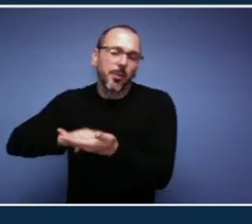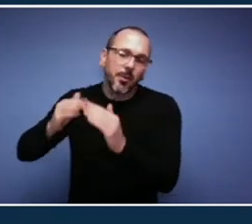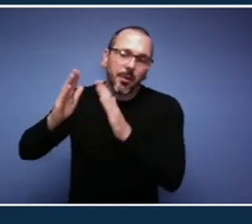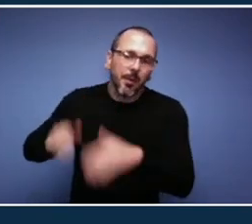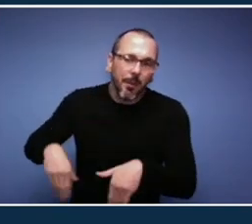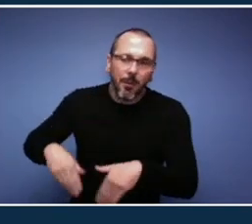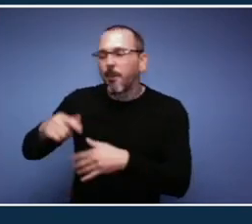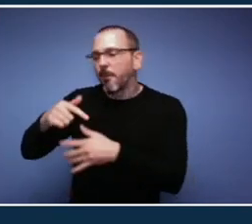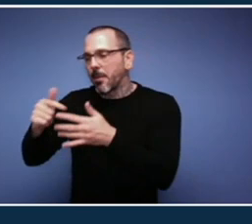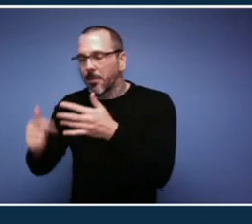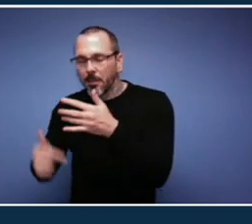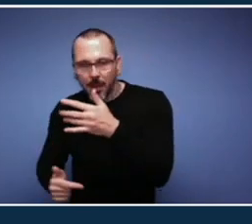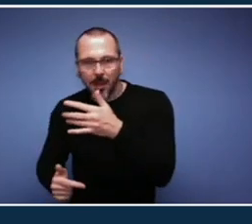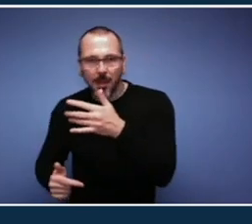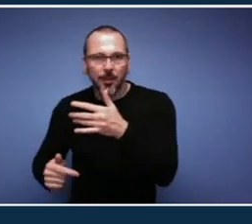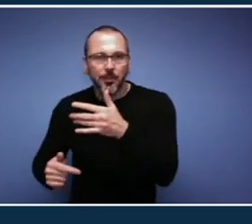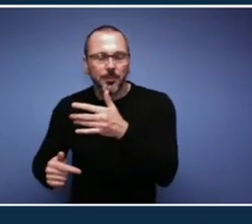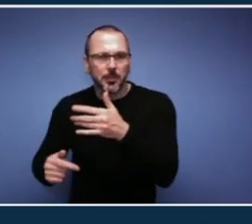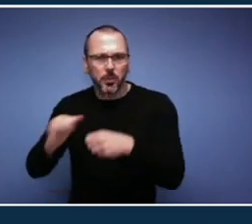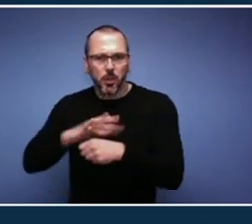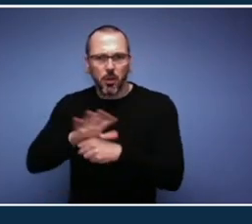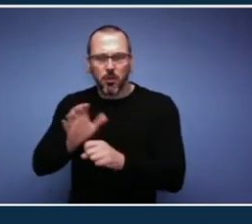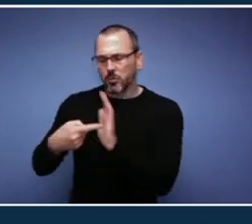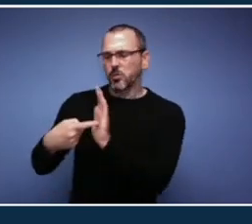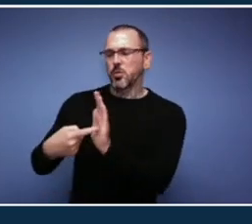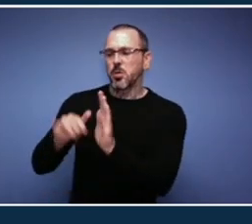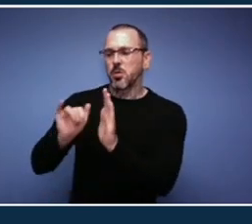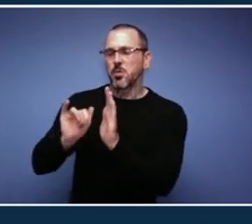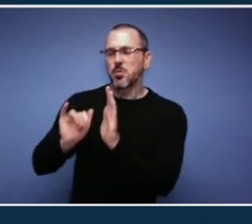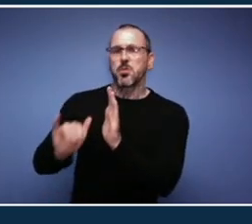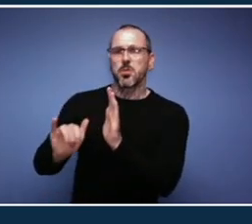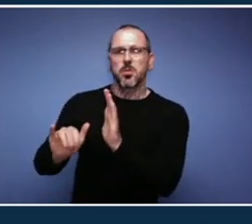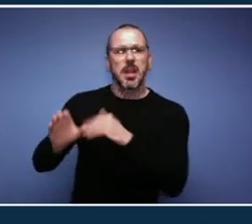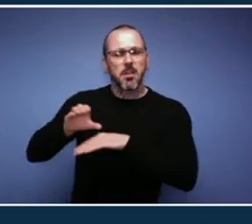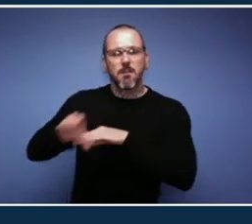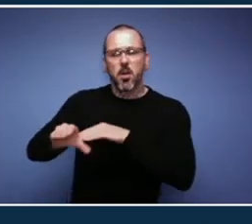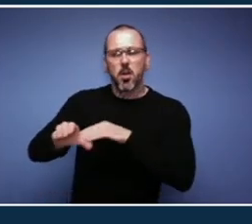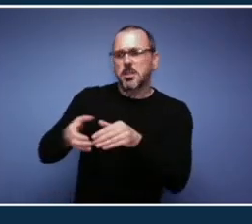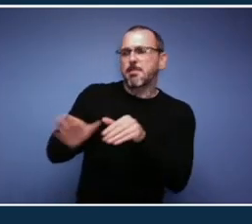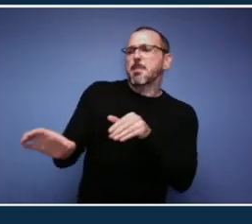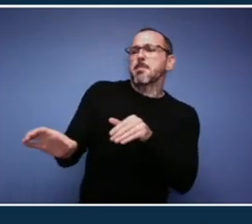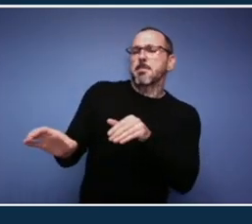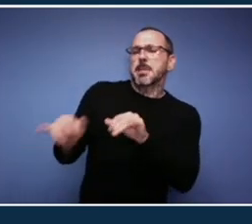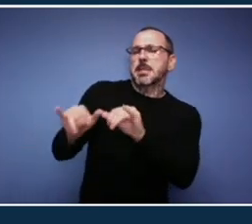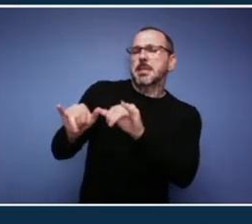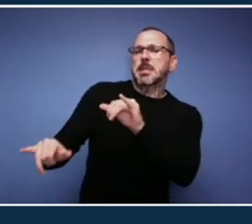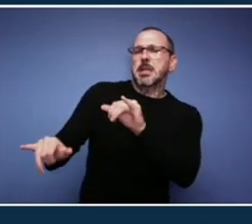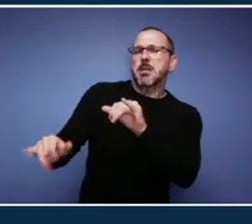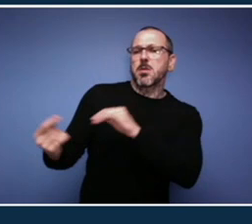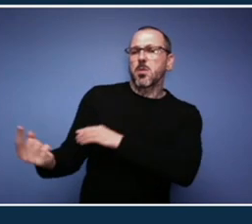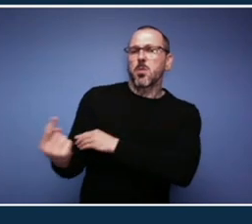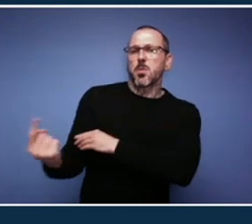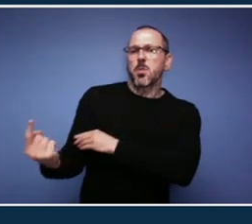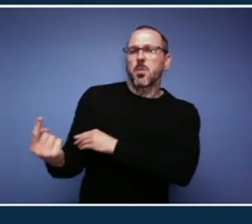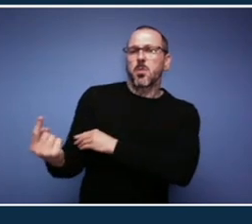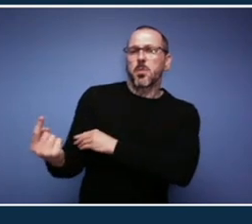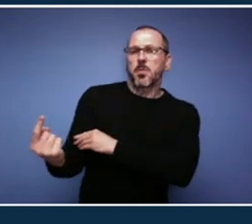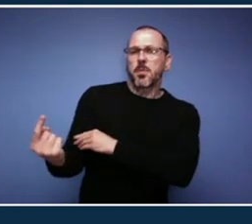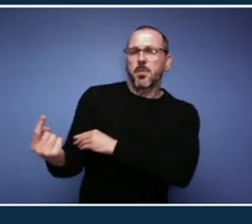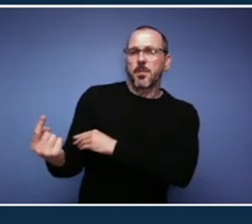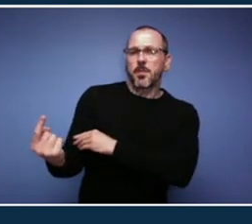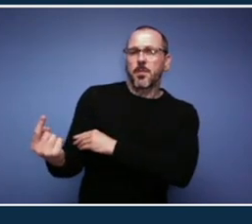of intentional exclusion. And when it's applied to a disadvantaged group, segregation amounts